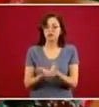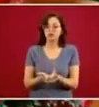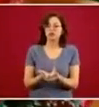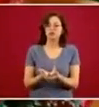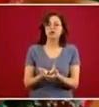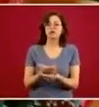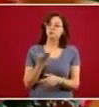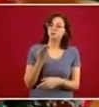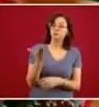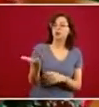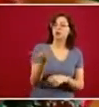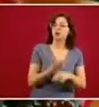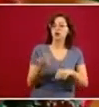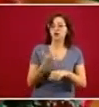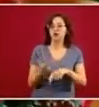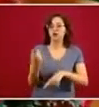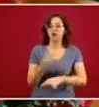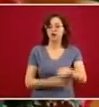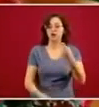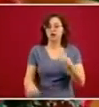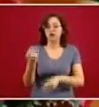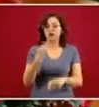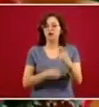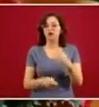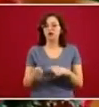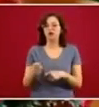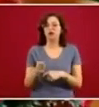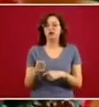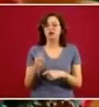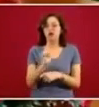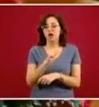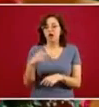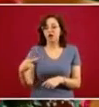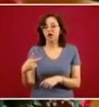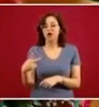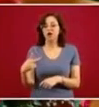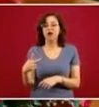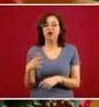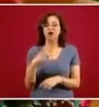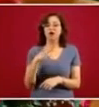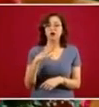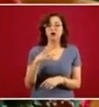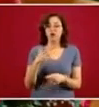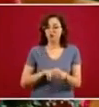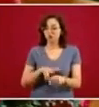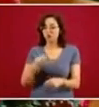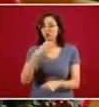how many patients have you received? How many disabilities have been issued?